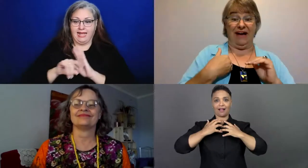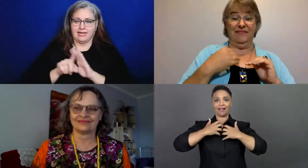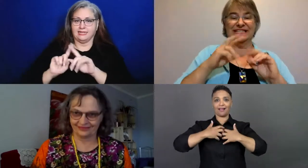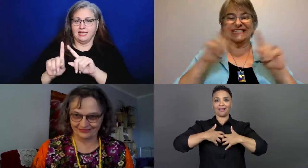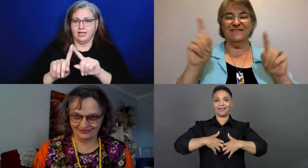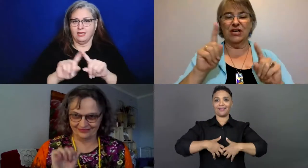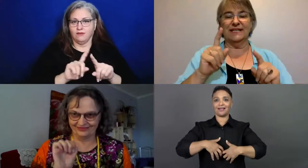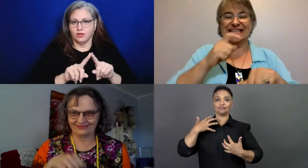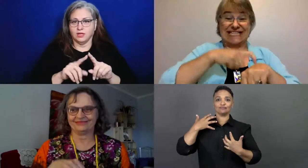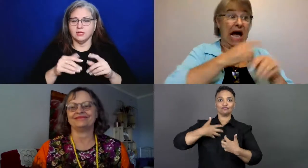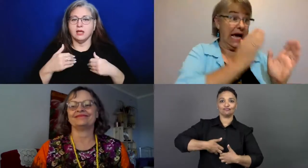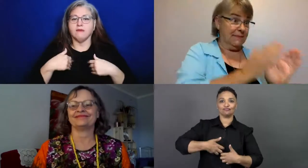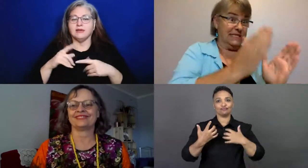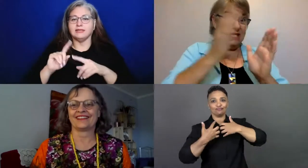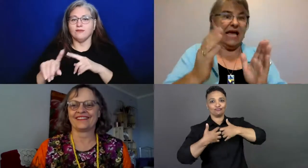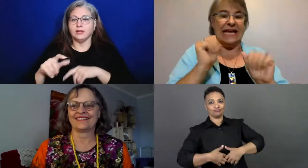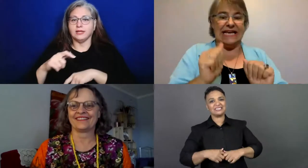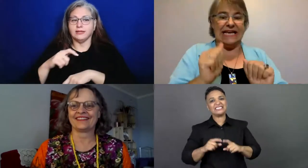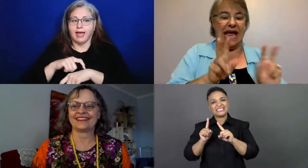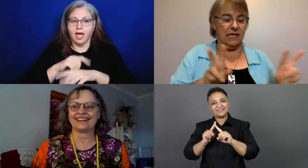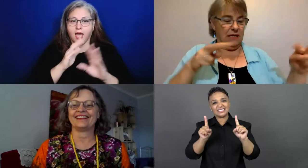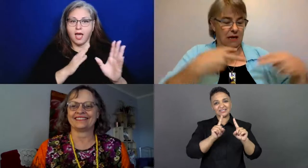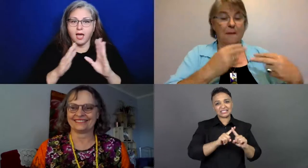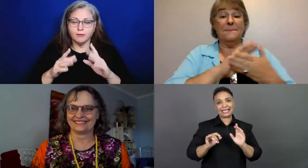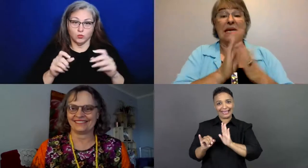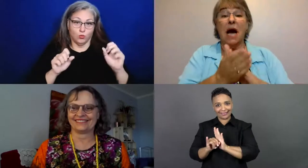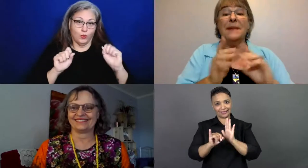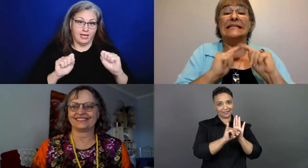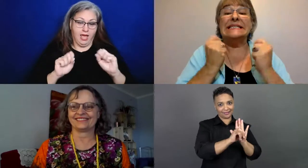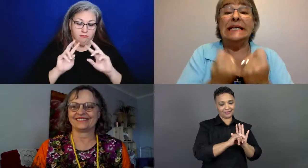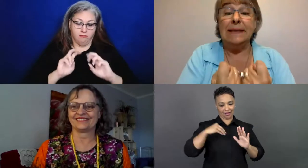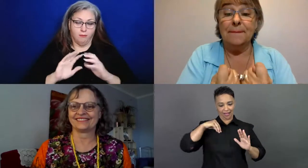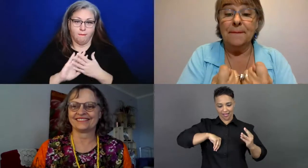you have different times can